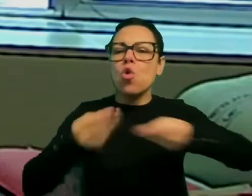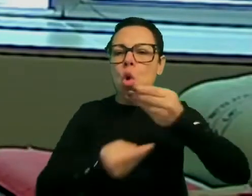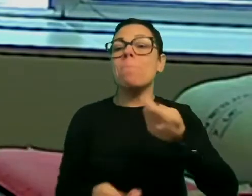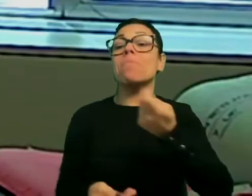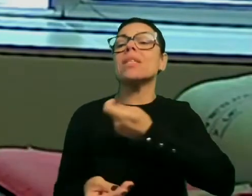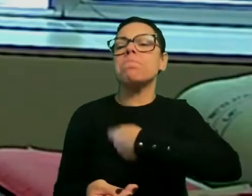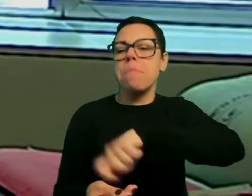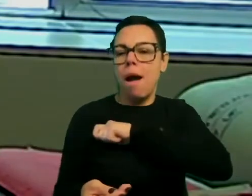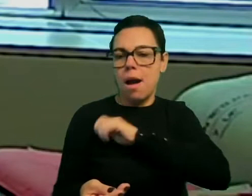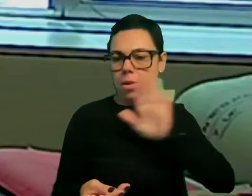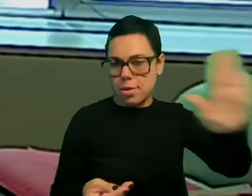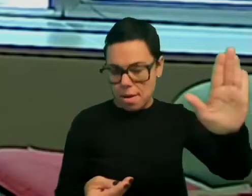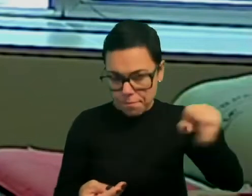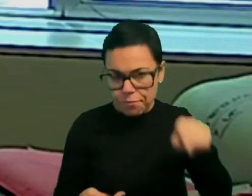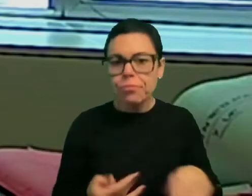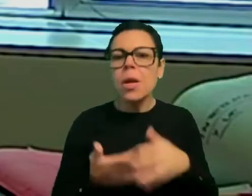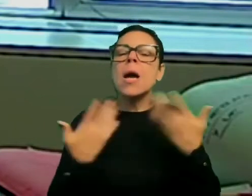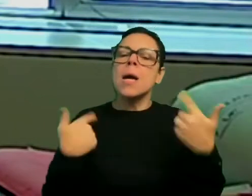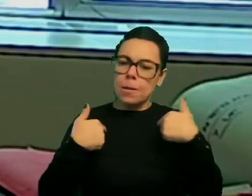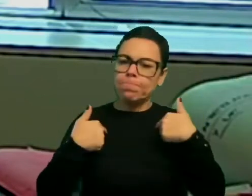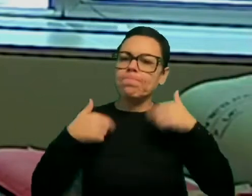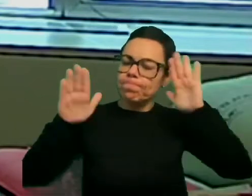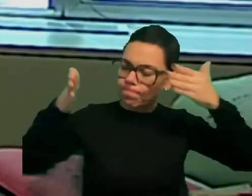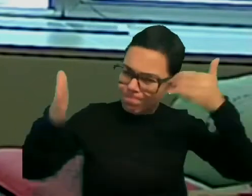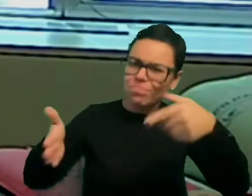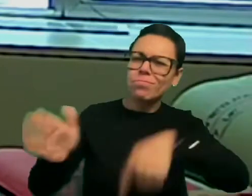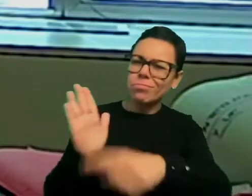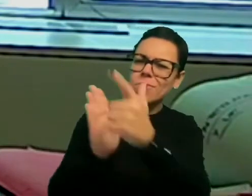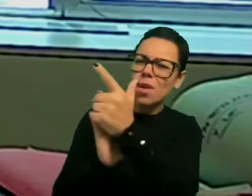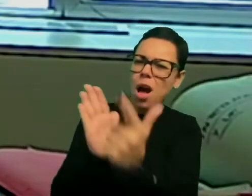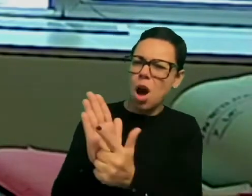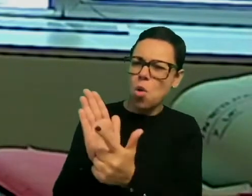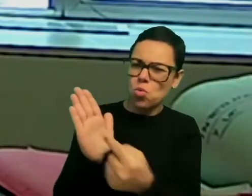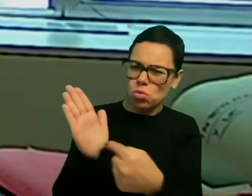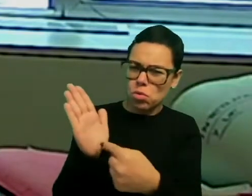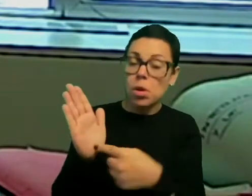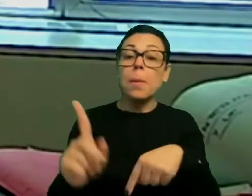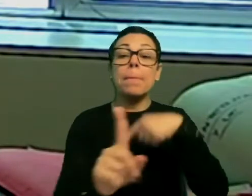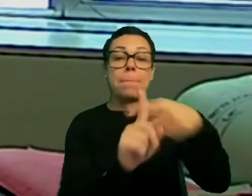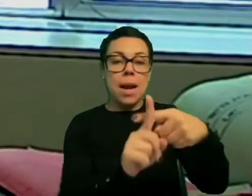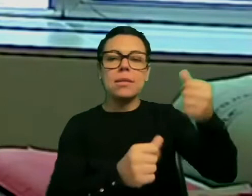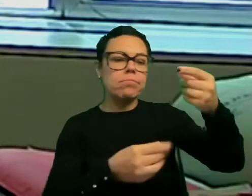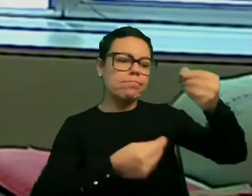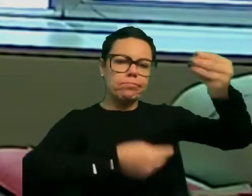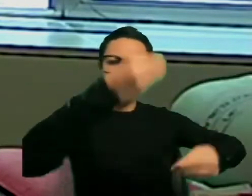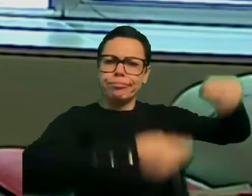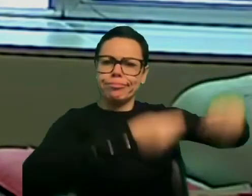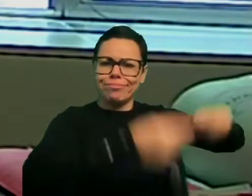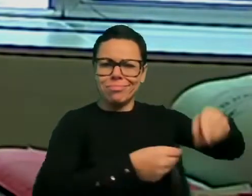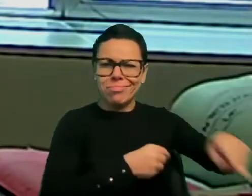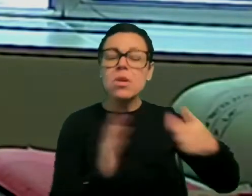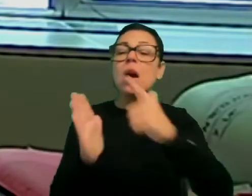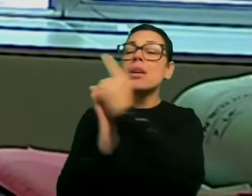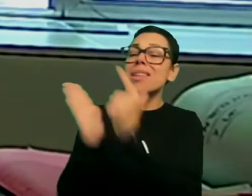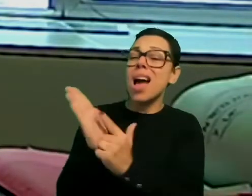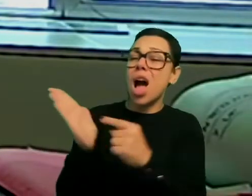legal framework on public procurement, and also we are responsible for the interpretation of the law. We